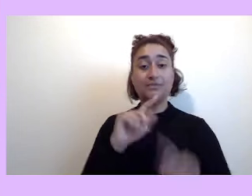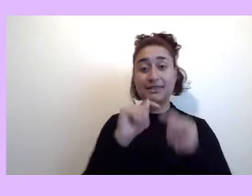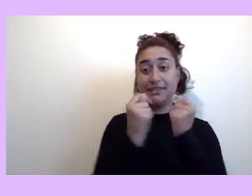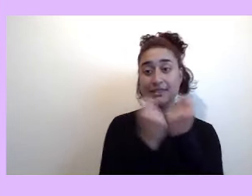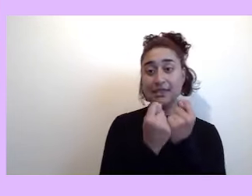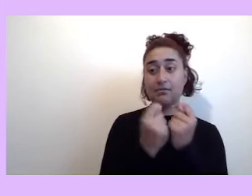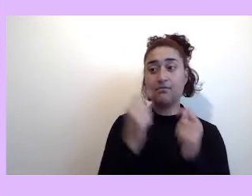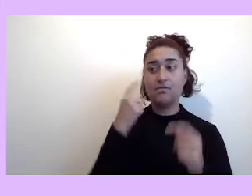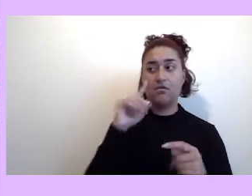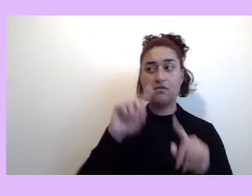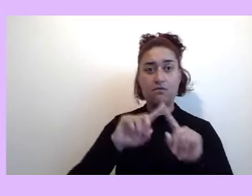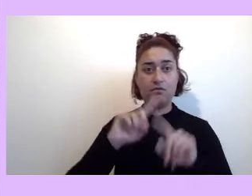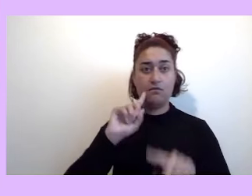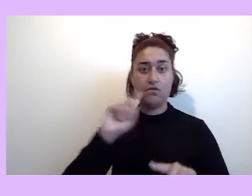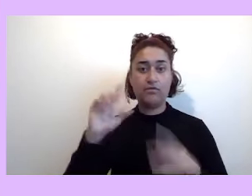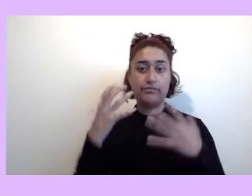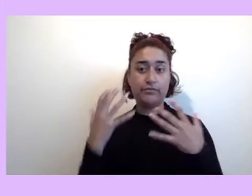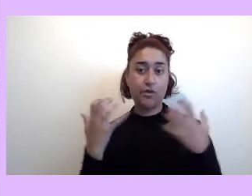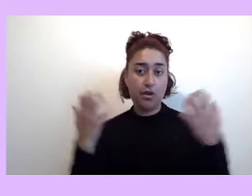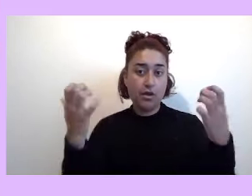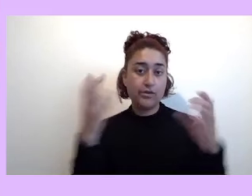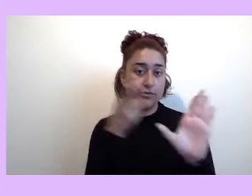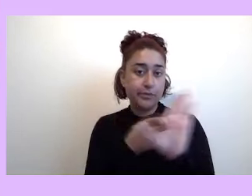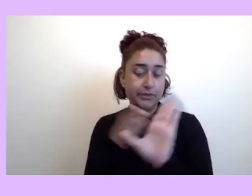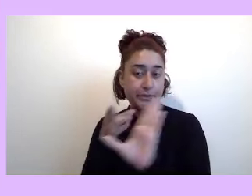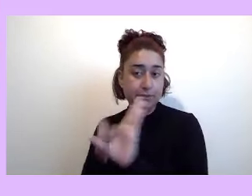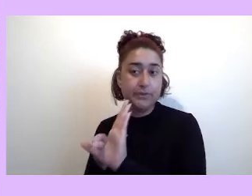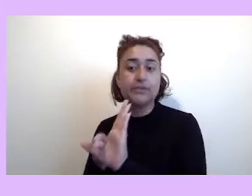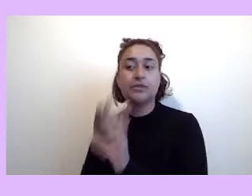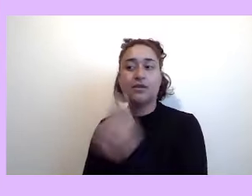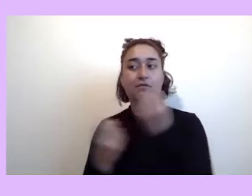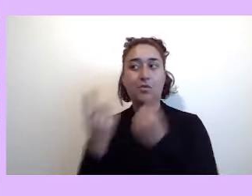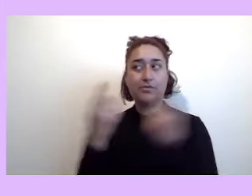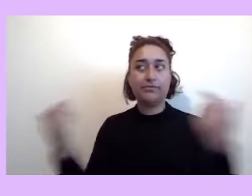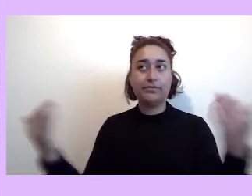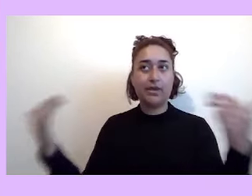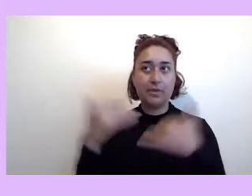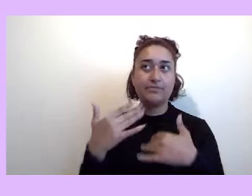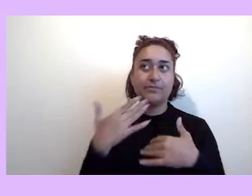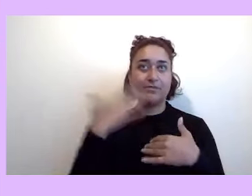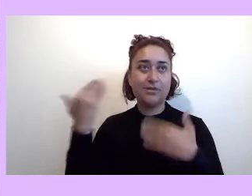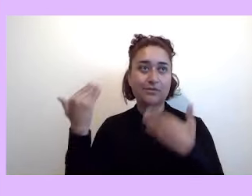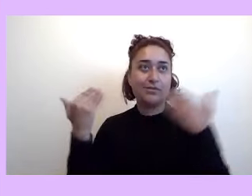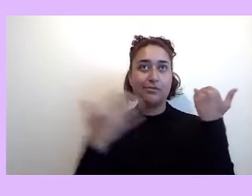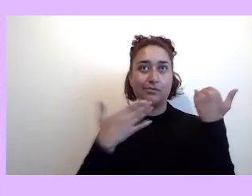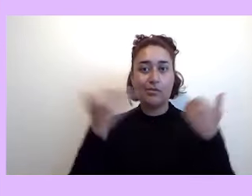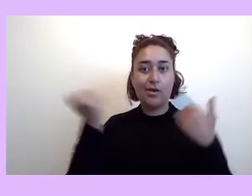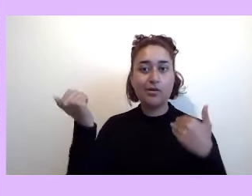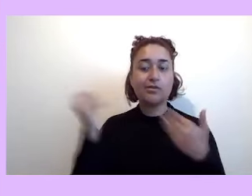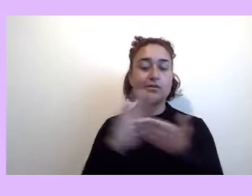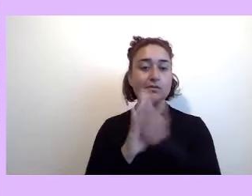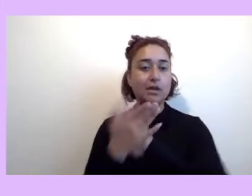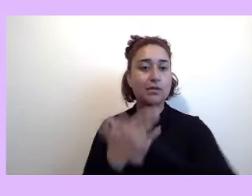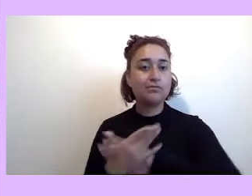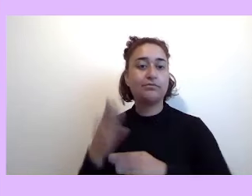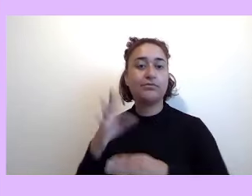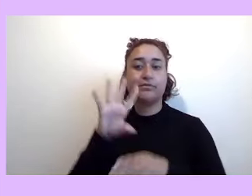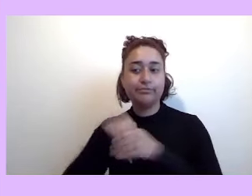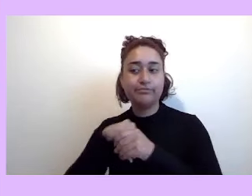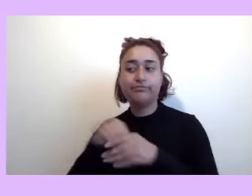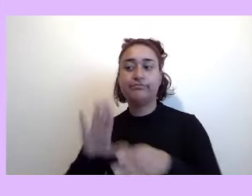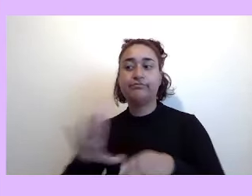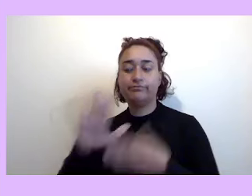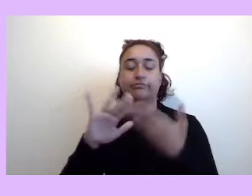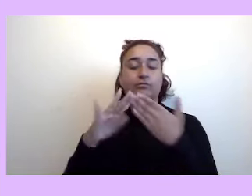for the audience and for the participants and everybody coming. And it becomes part of those communities in a